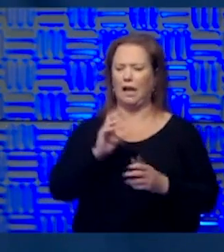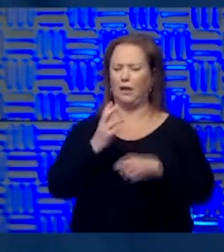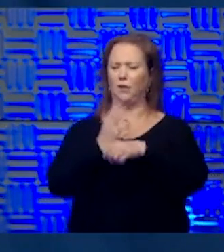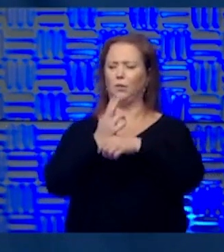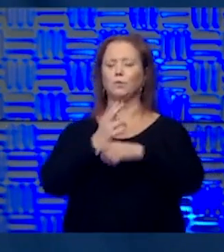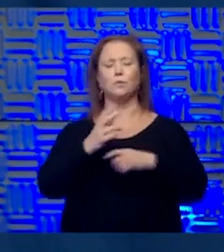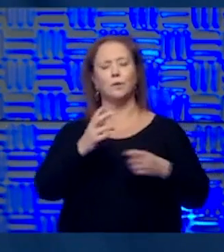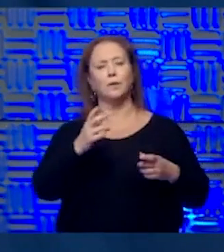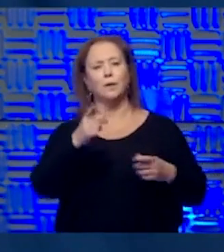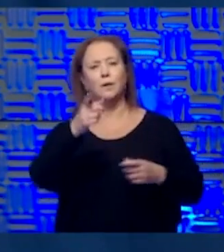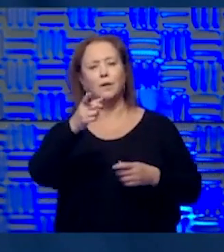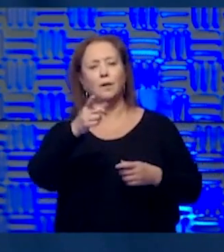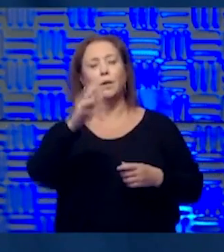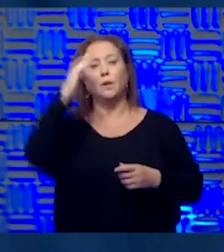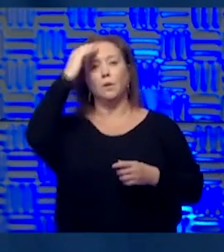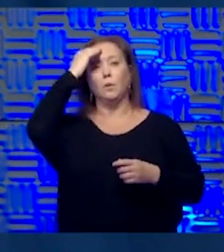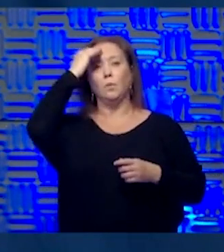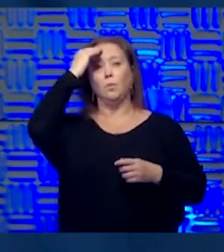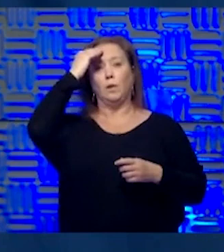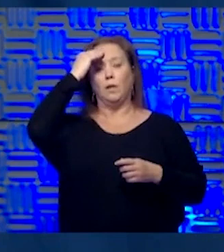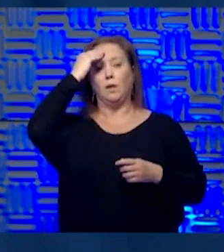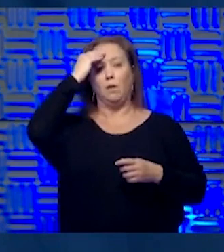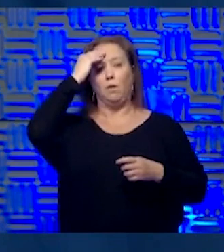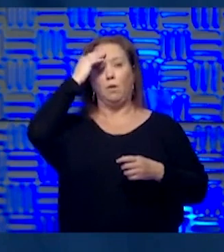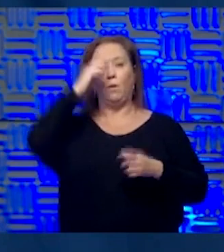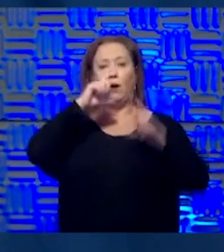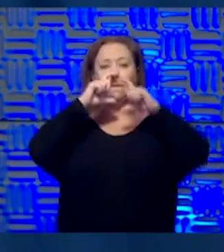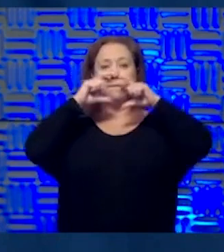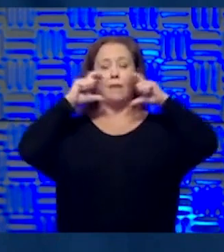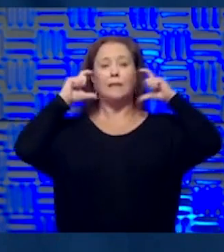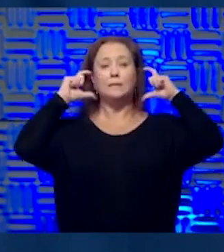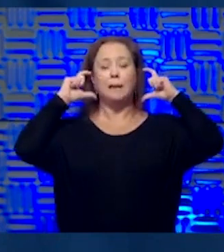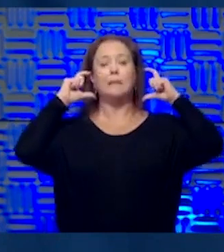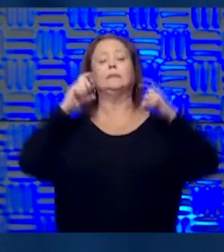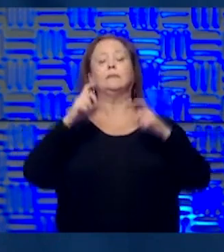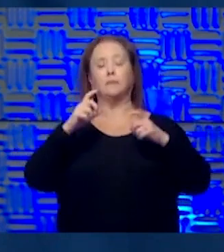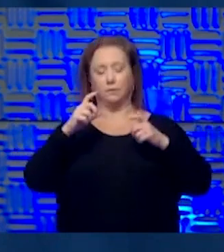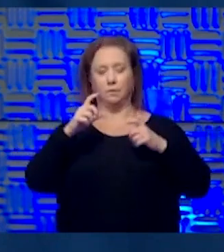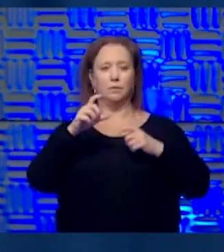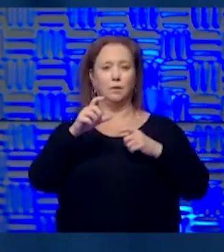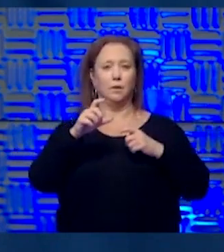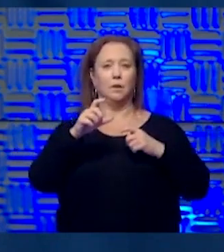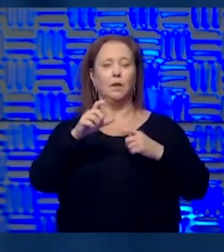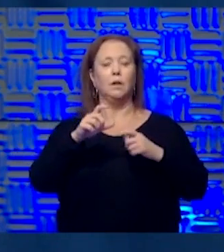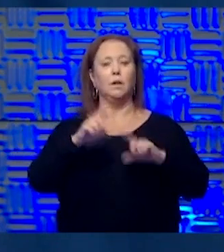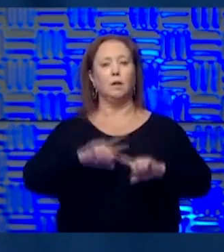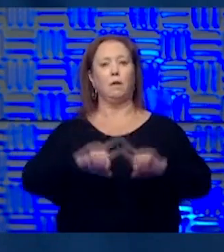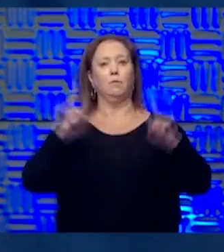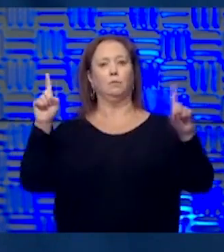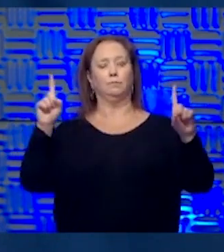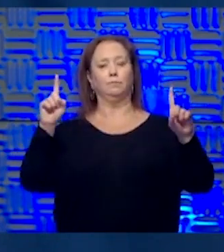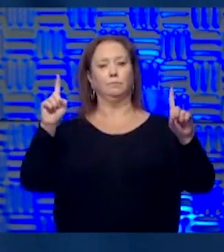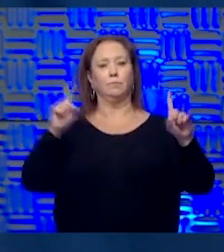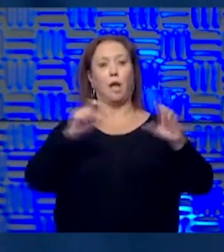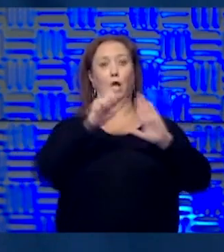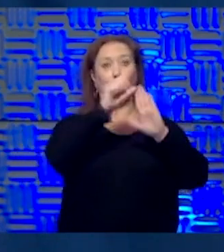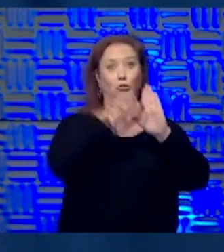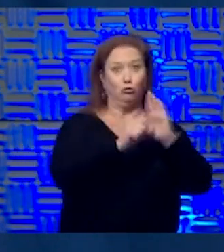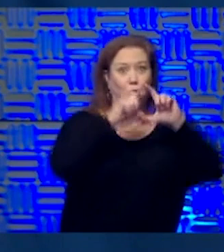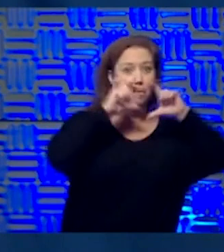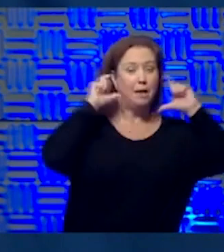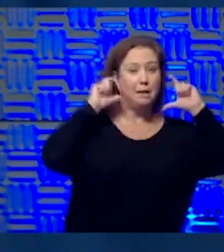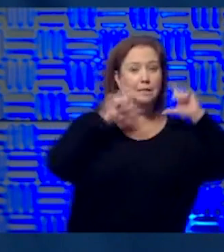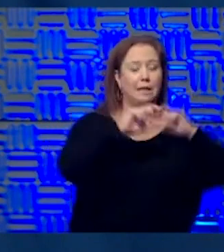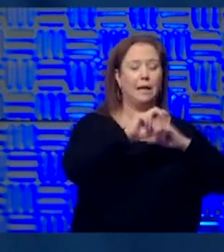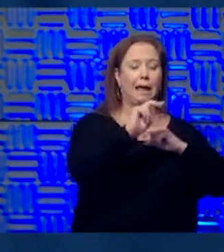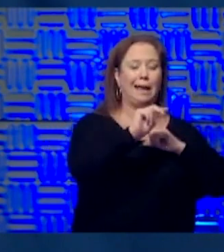Yeah, we certainly know that the face masks, and again, we have to make the distinction of a surgical mask or an